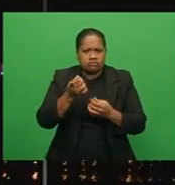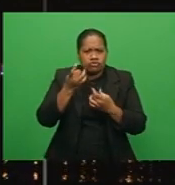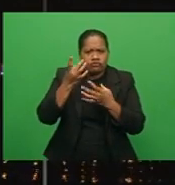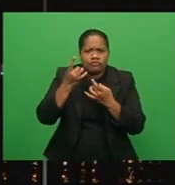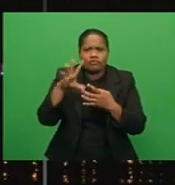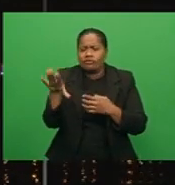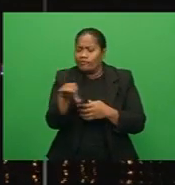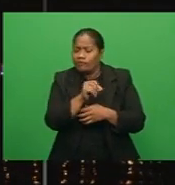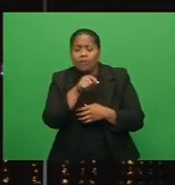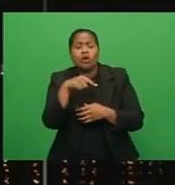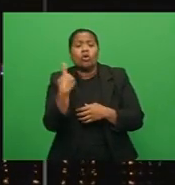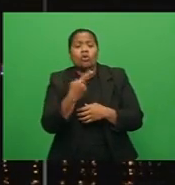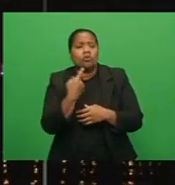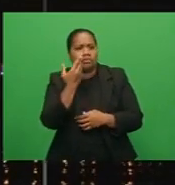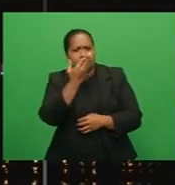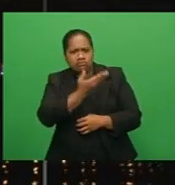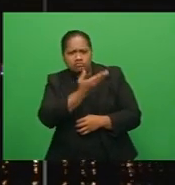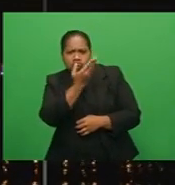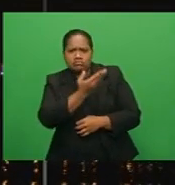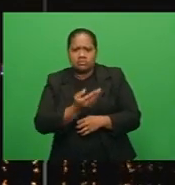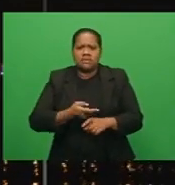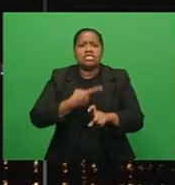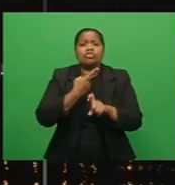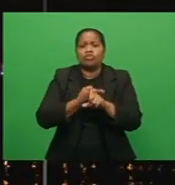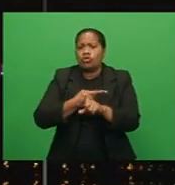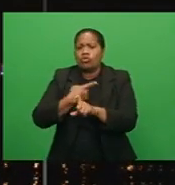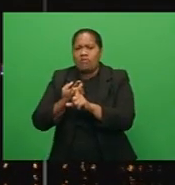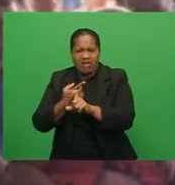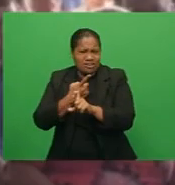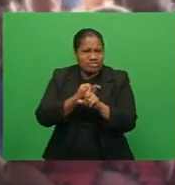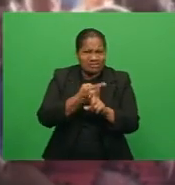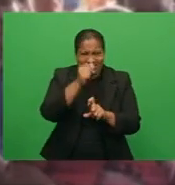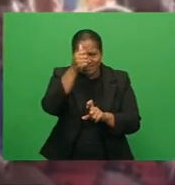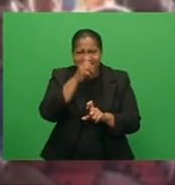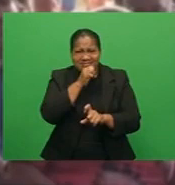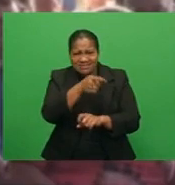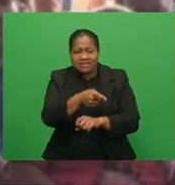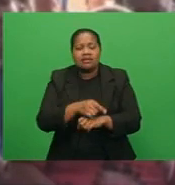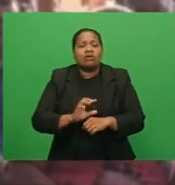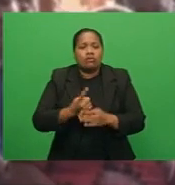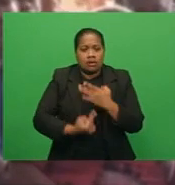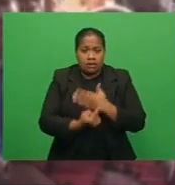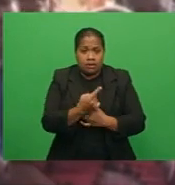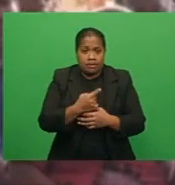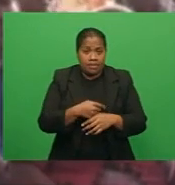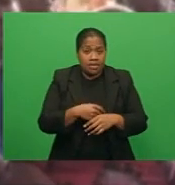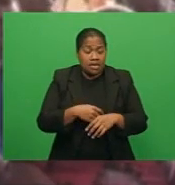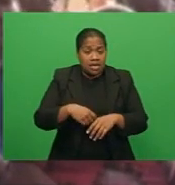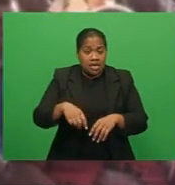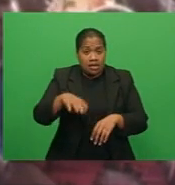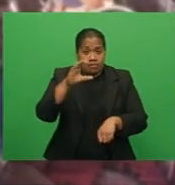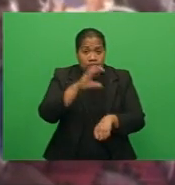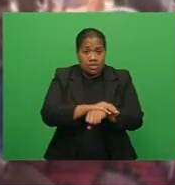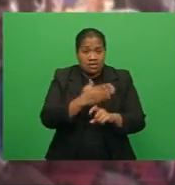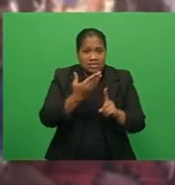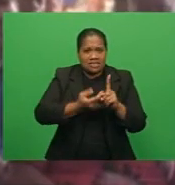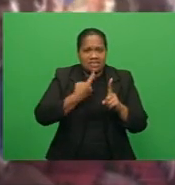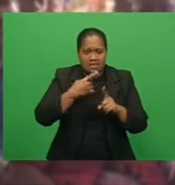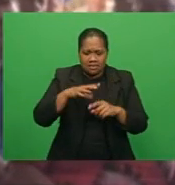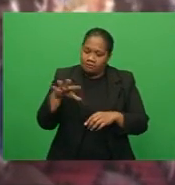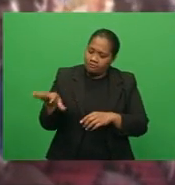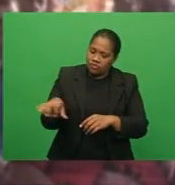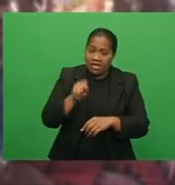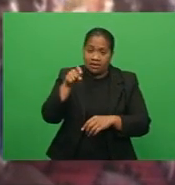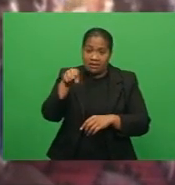items seized from Facebook commentator Kishore Kumar. Spokesperson Ananai Soro says investigators may take Kumar in for